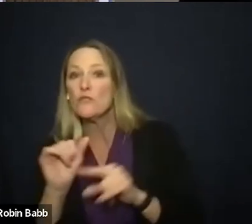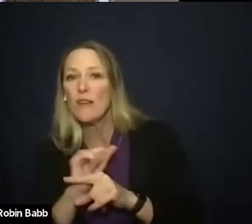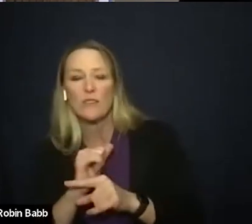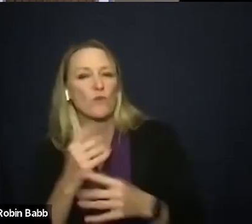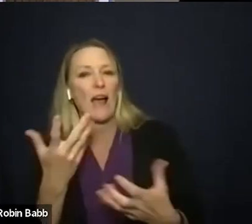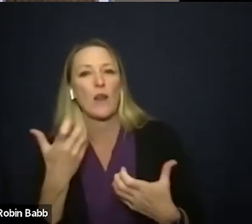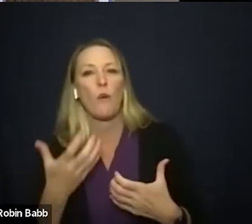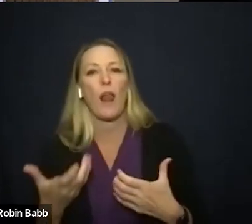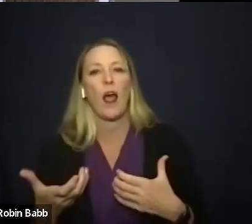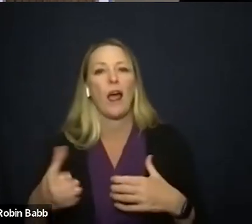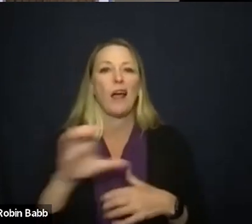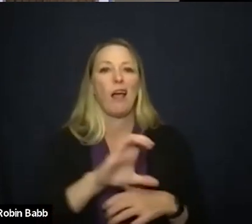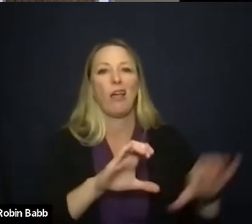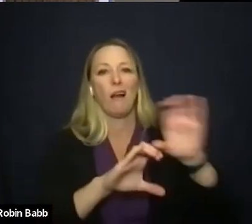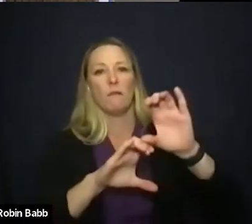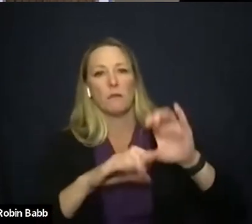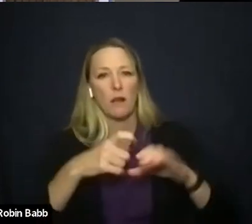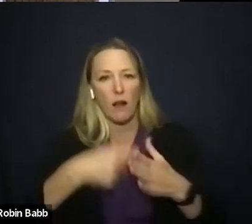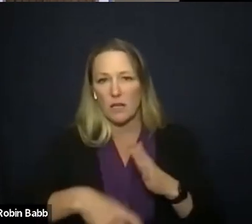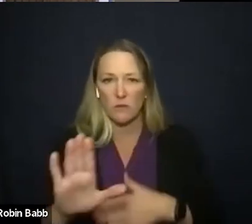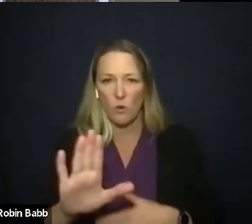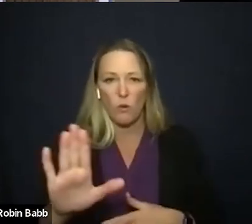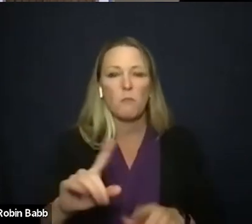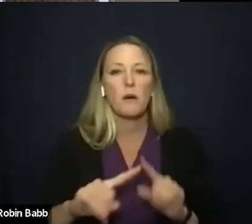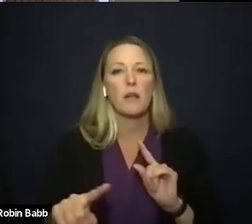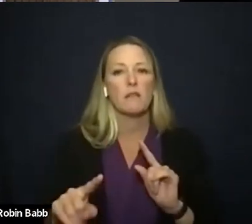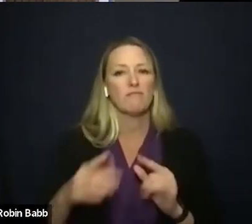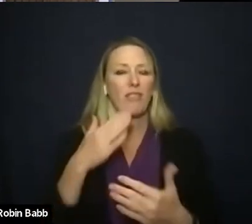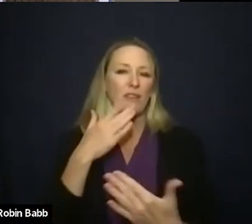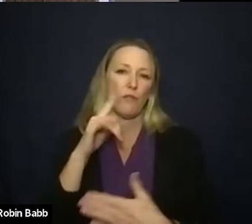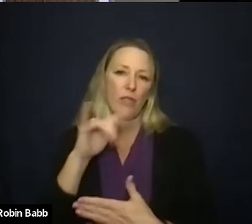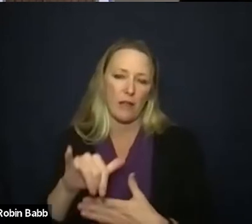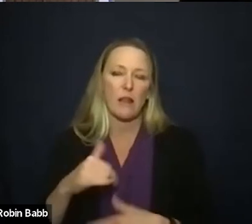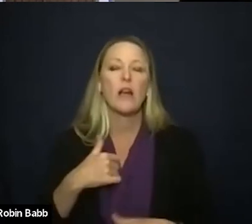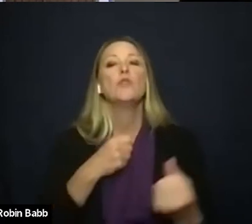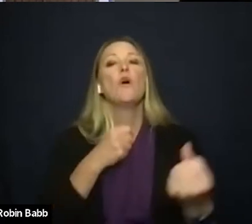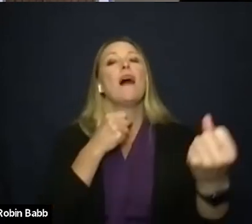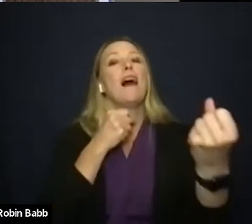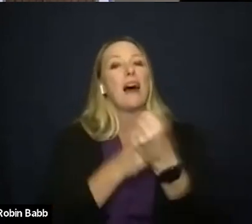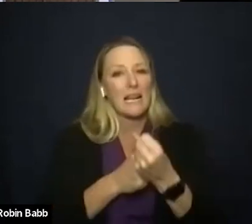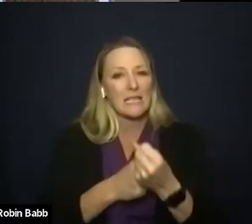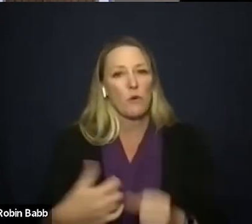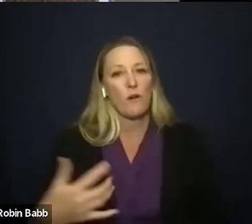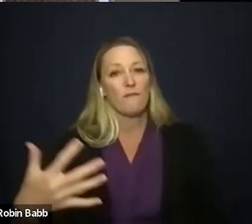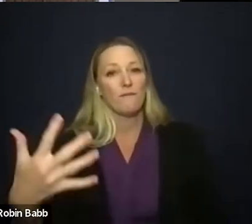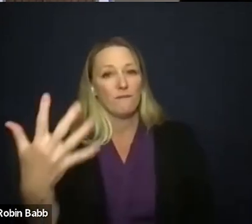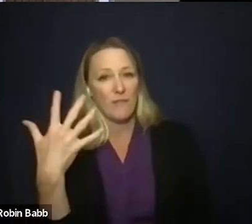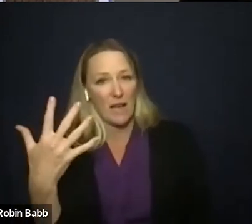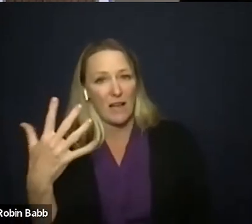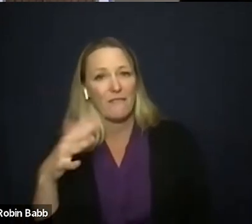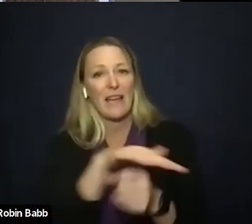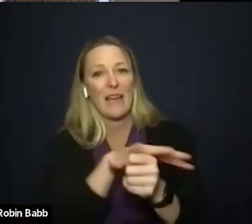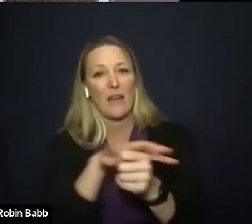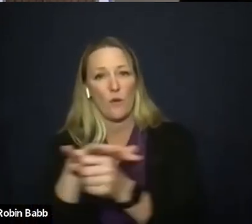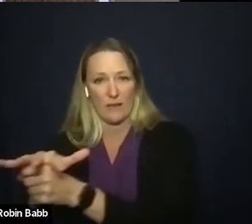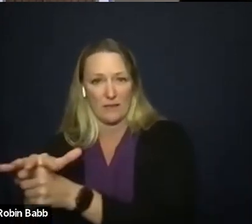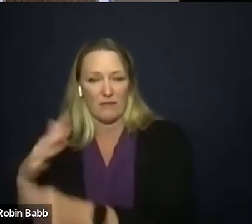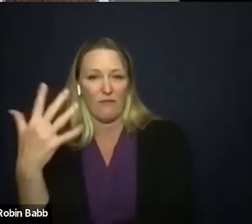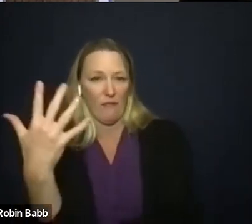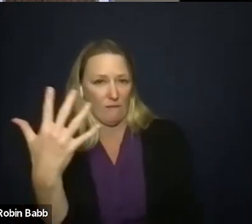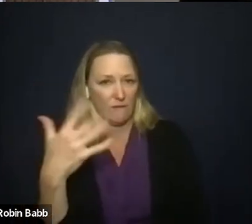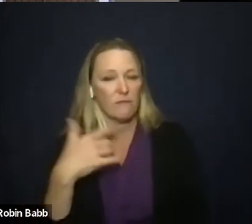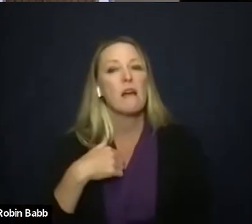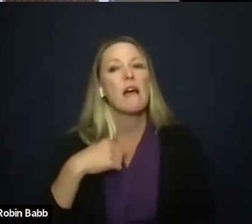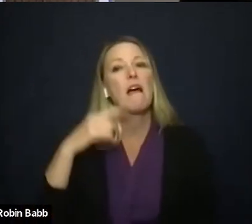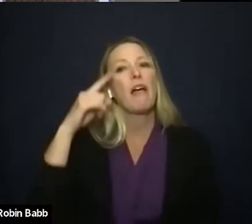cost so thank you for that um i i support uh the five um areas and i think it